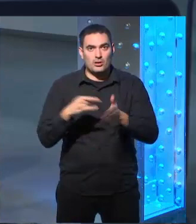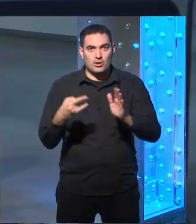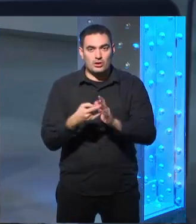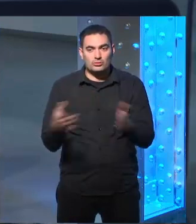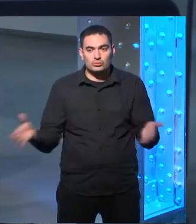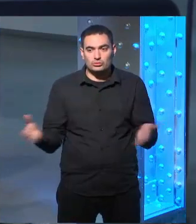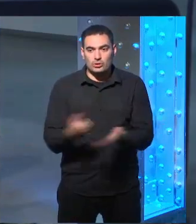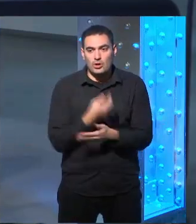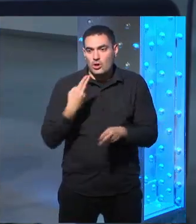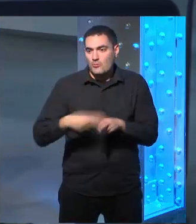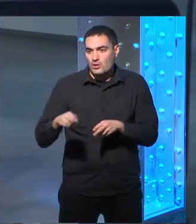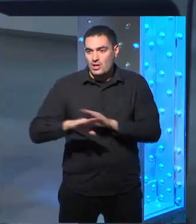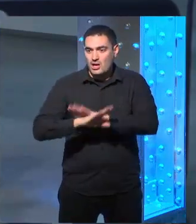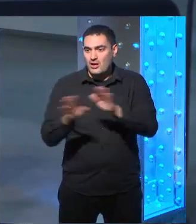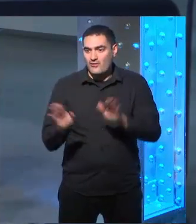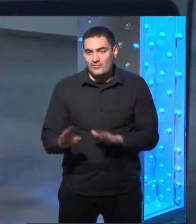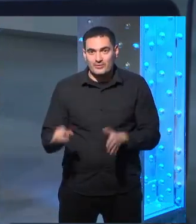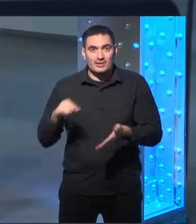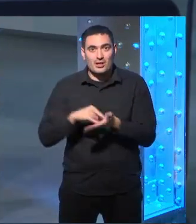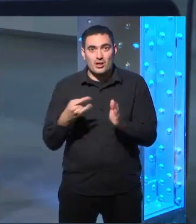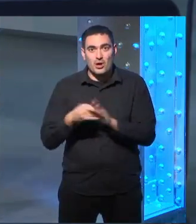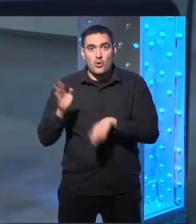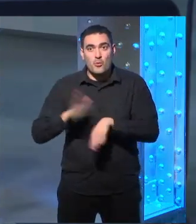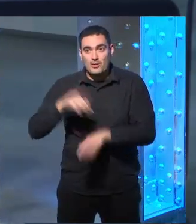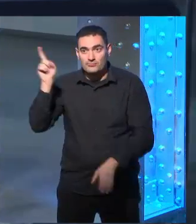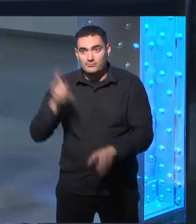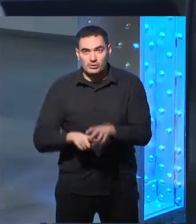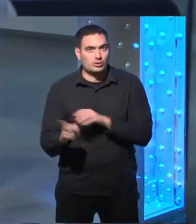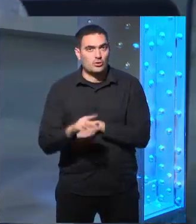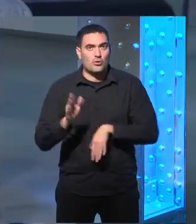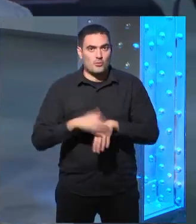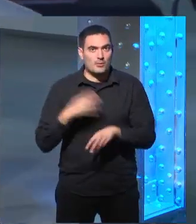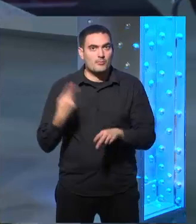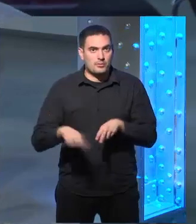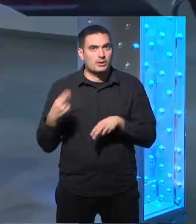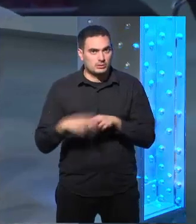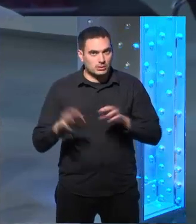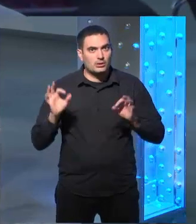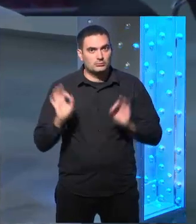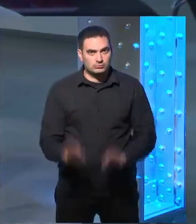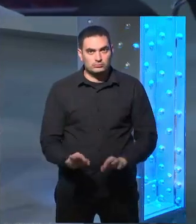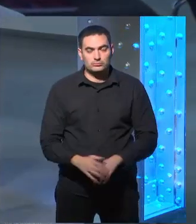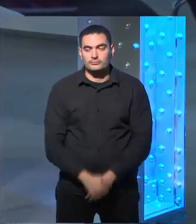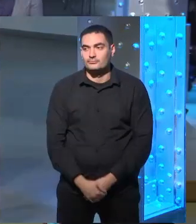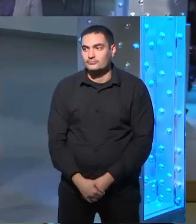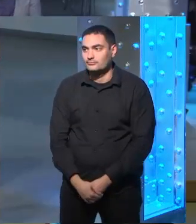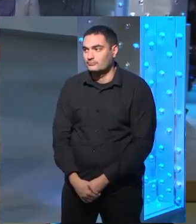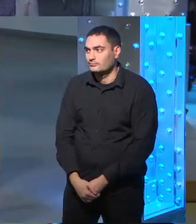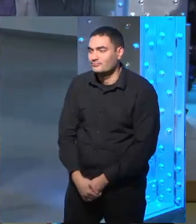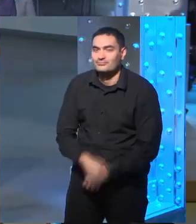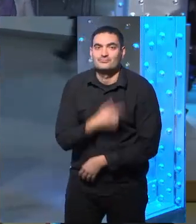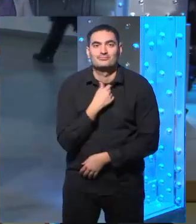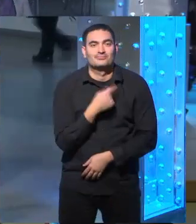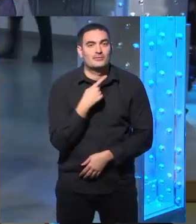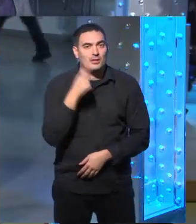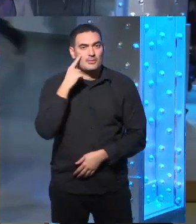that attempt to avoid the gap between the wealthy and not so wealthy is also very important.